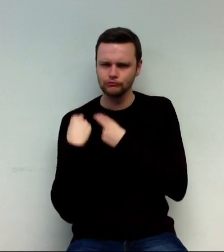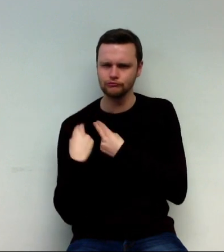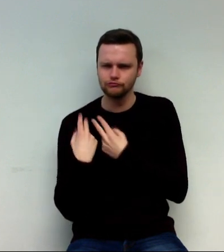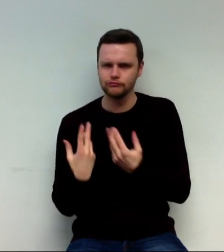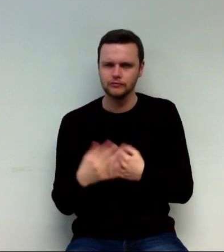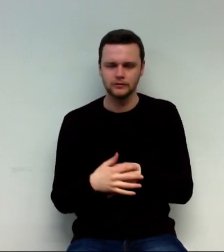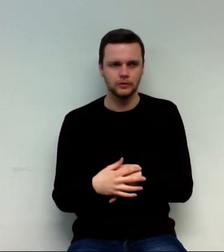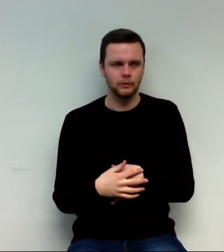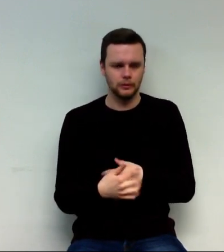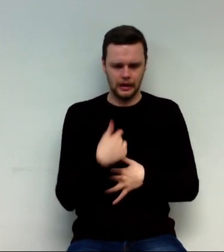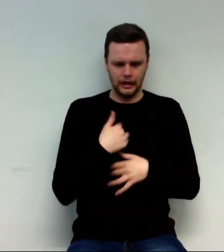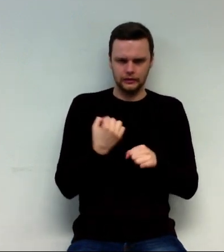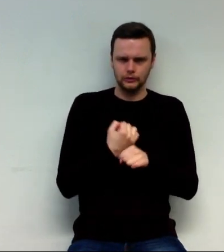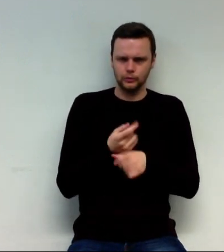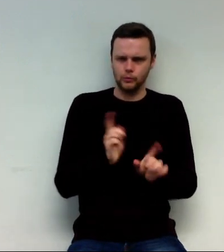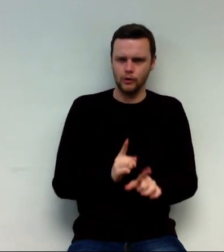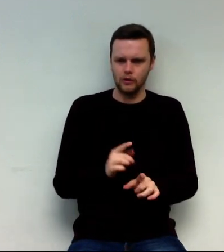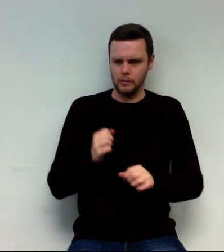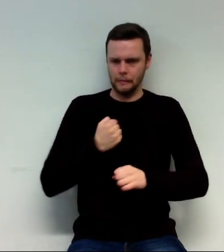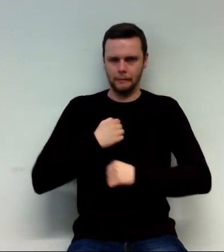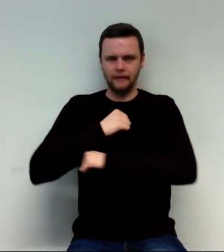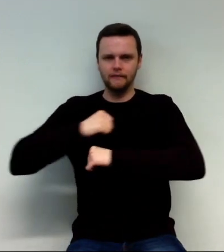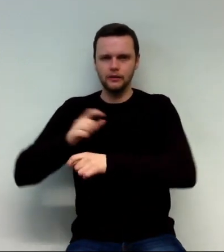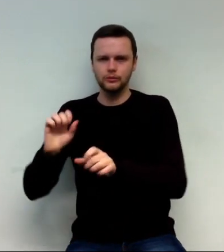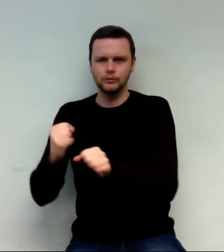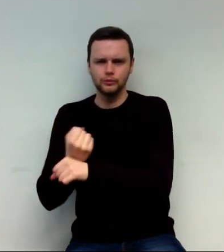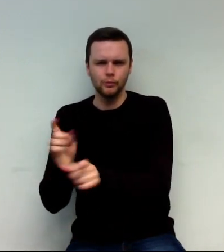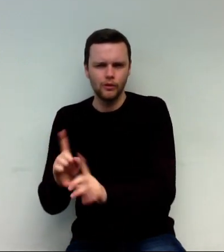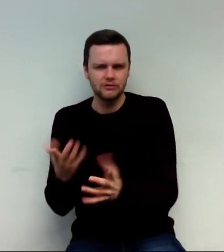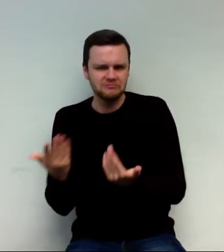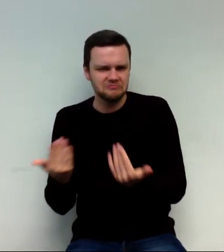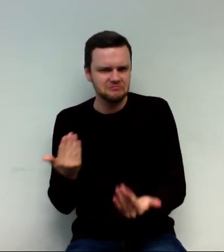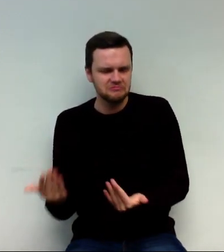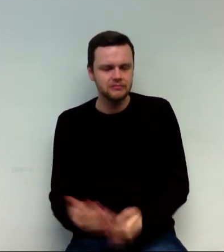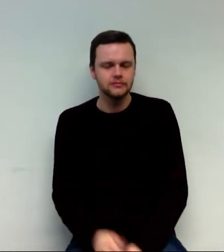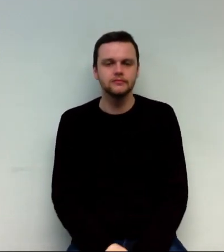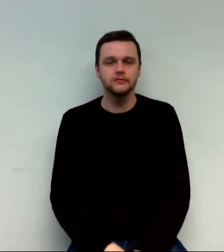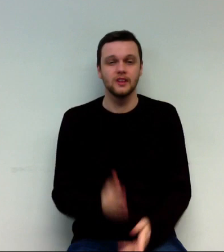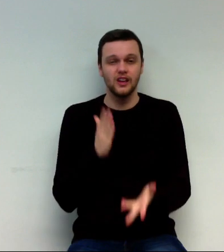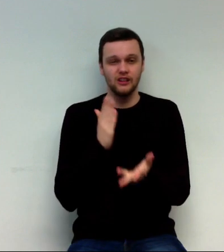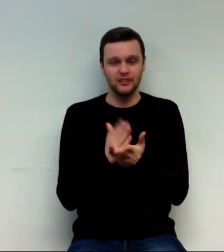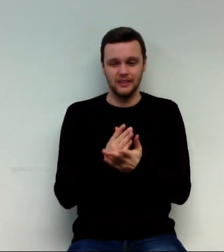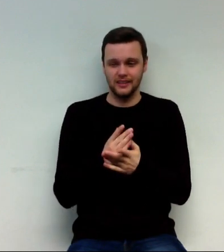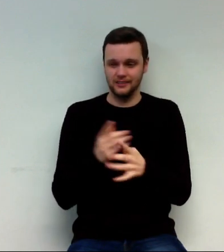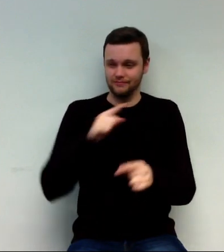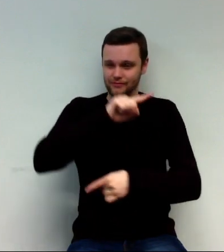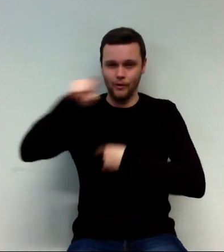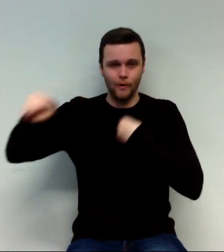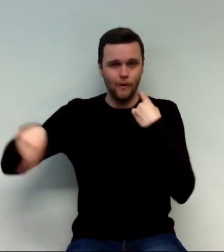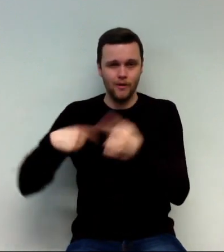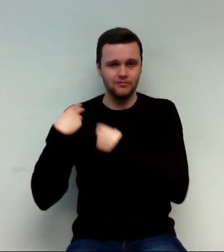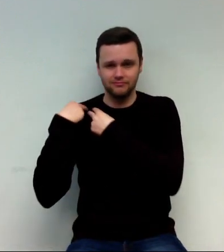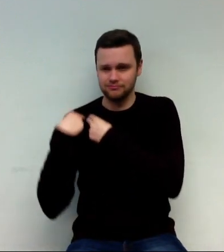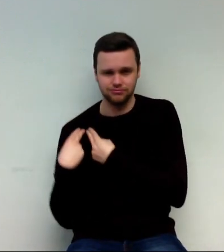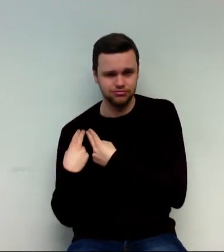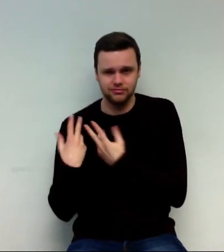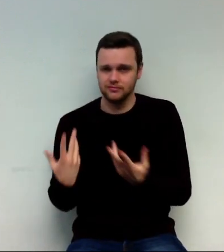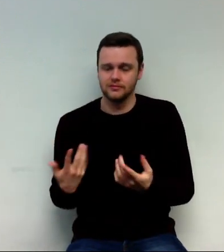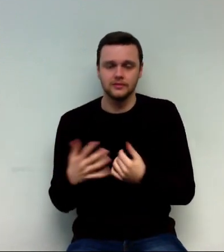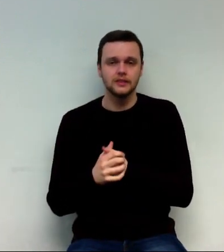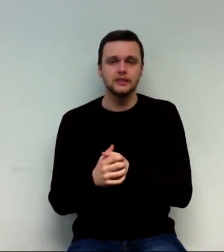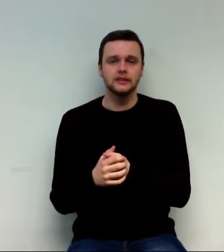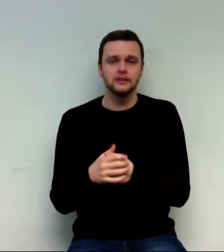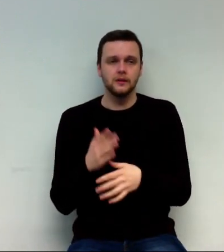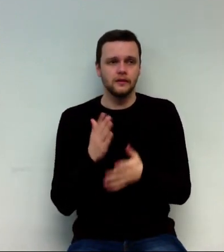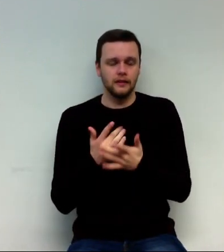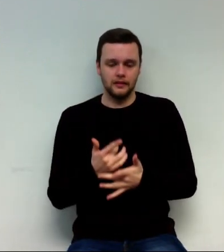what do I do versus what should my venue be doing? I think it's really up to everybody to make a change. It's everybody's responsibility. And I